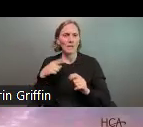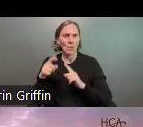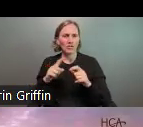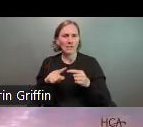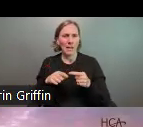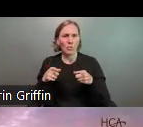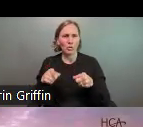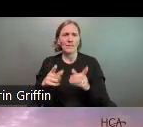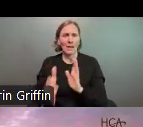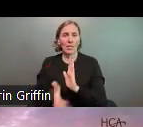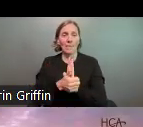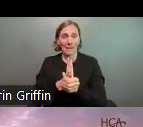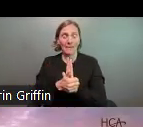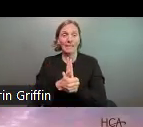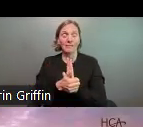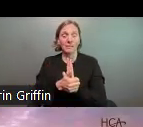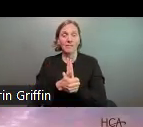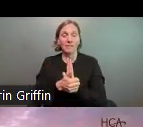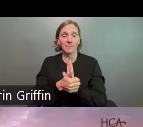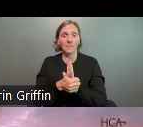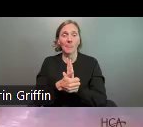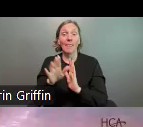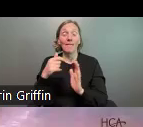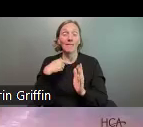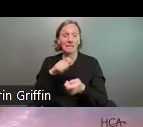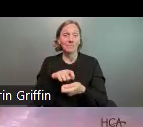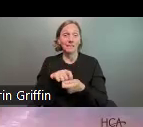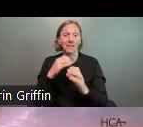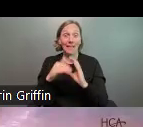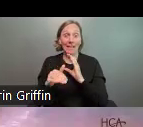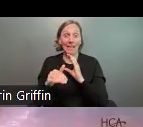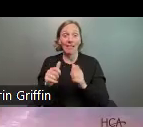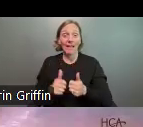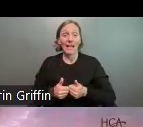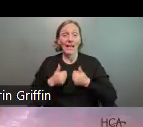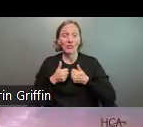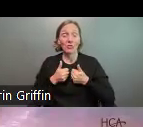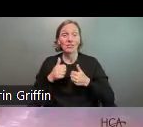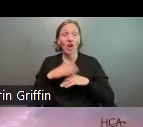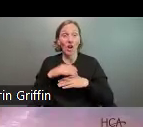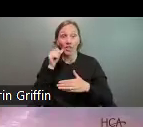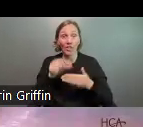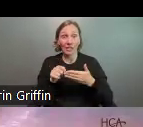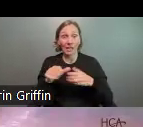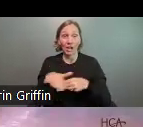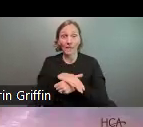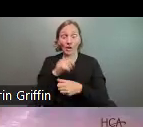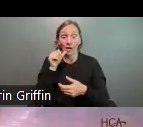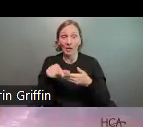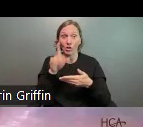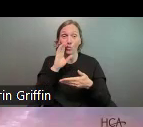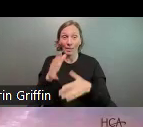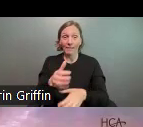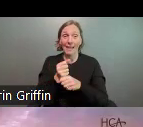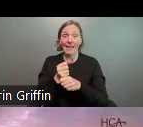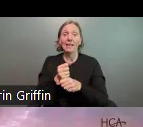you receive, there is a specific email address on the cover letter there for you, and those will get